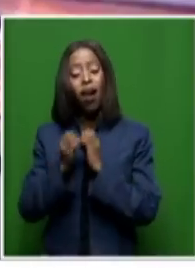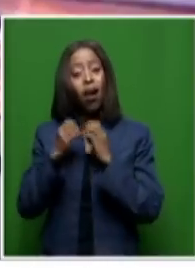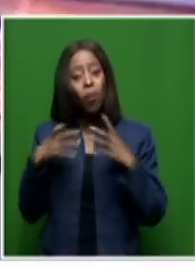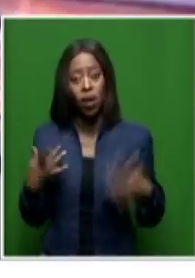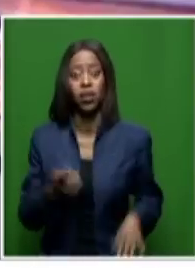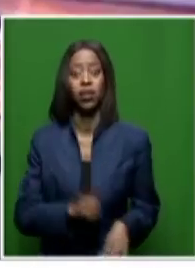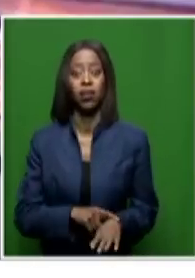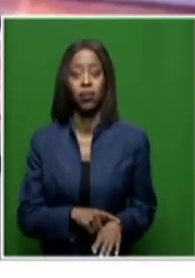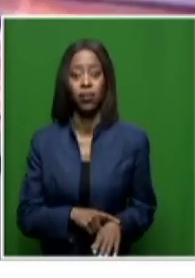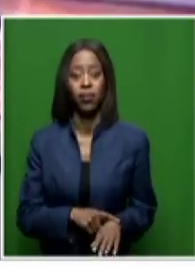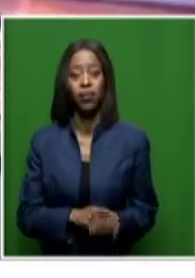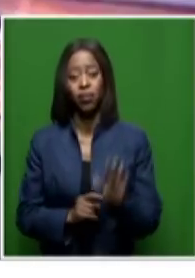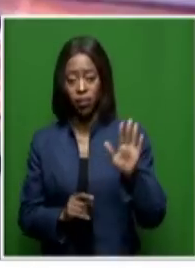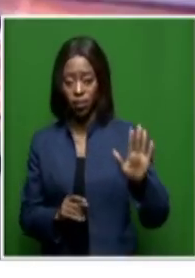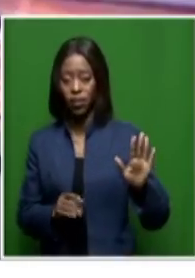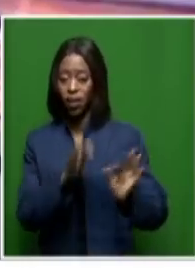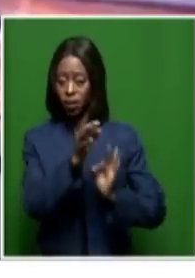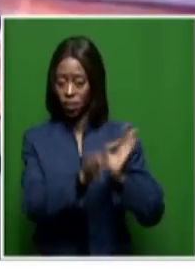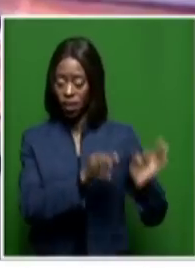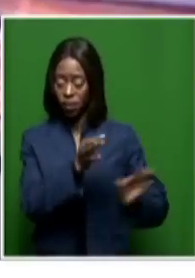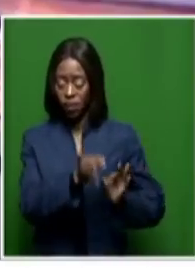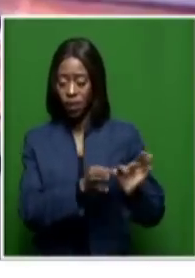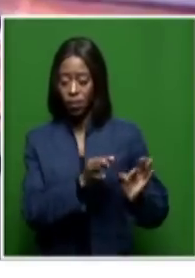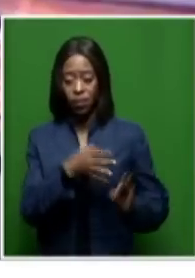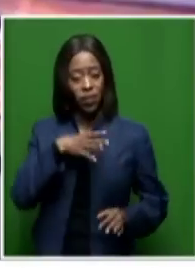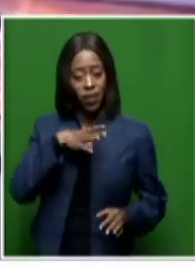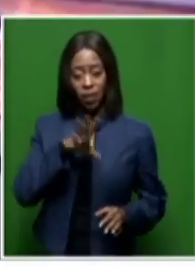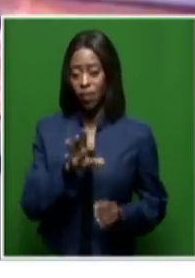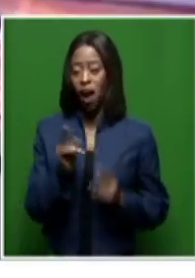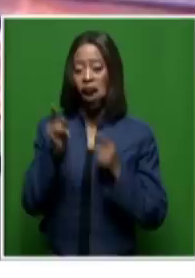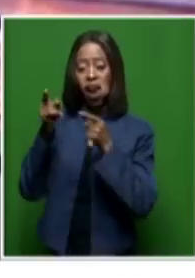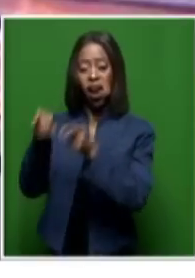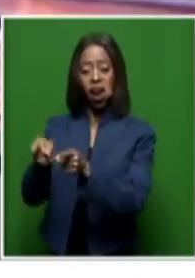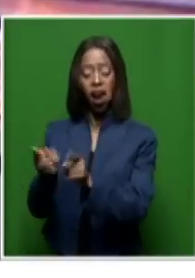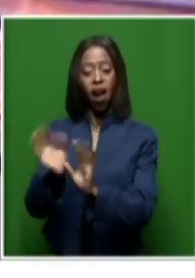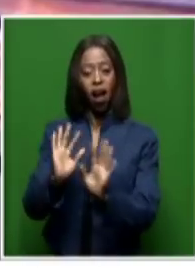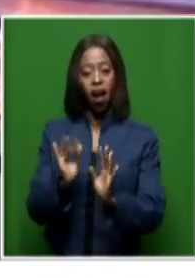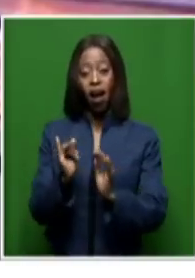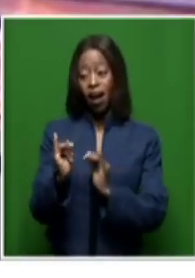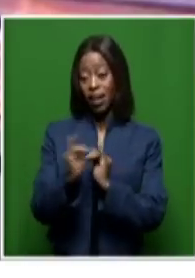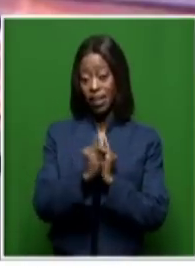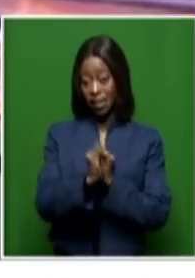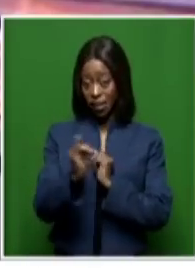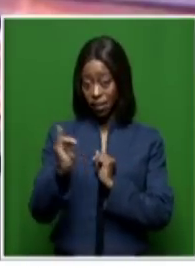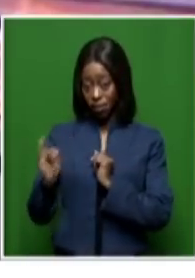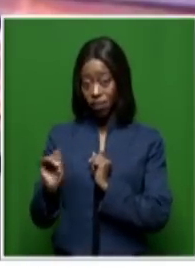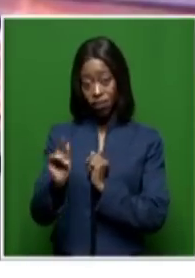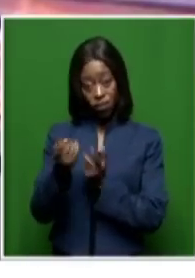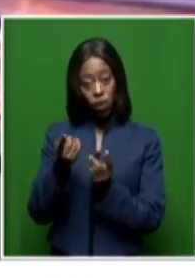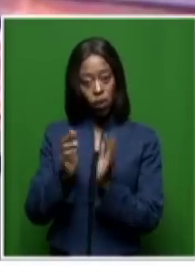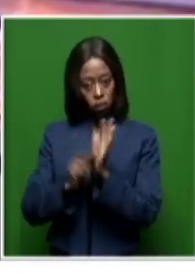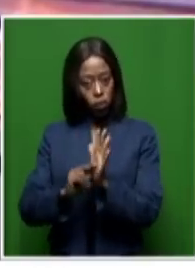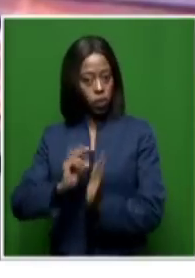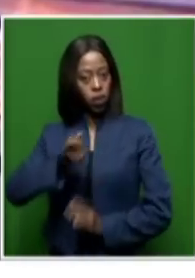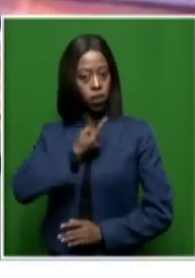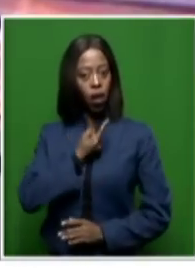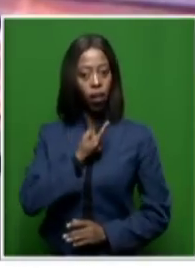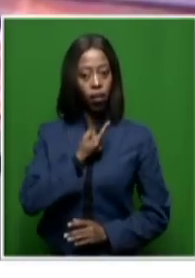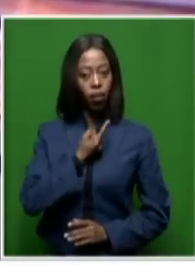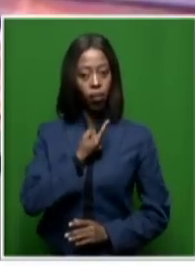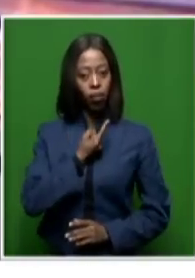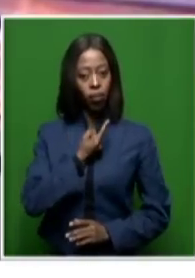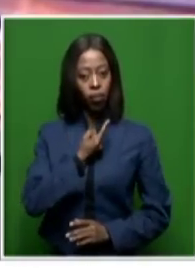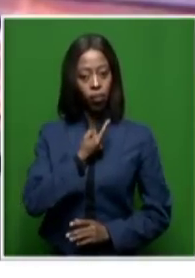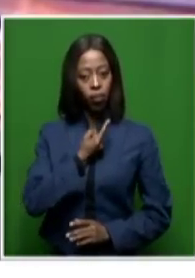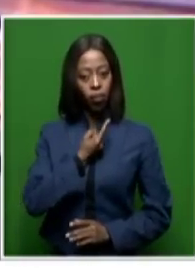So let me explain to you. I don't want to blame them because each one of them will give their account. In one